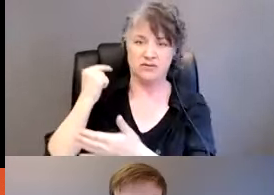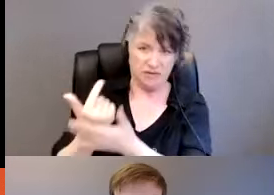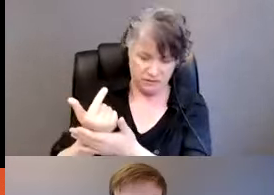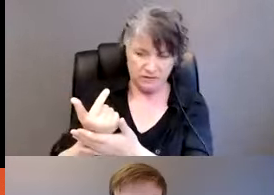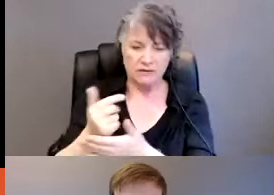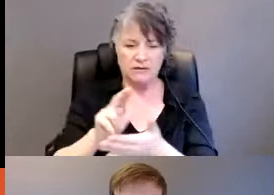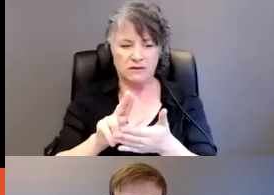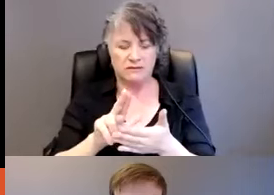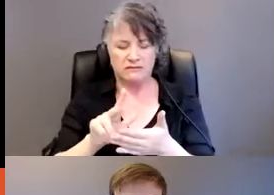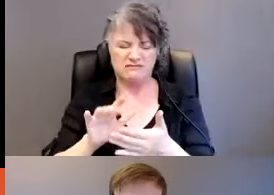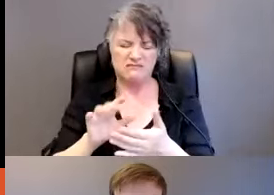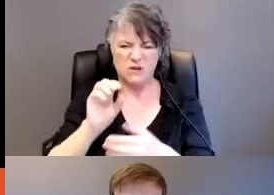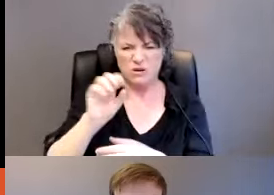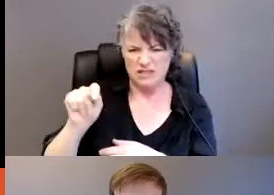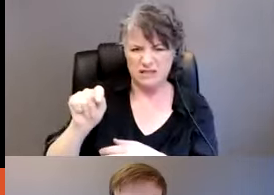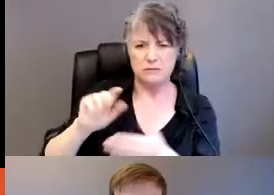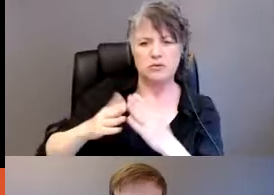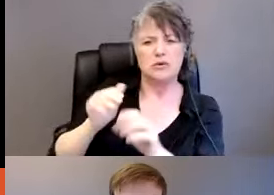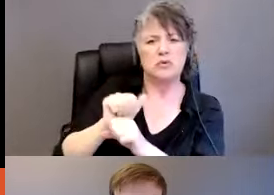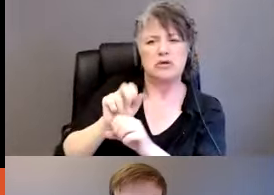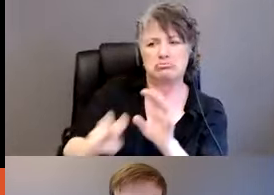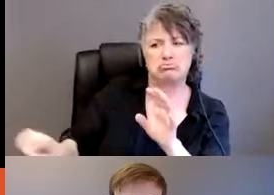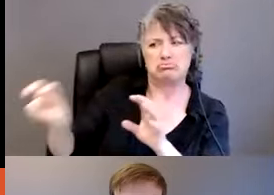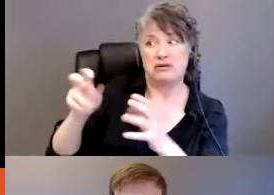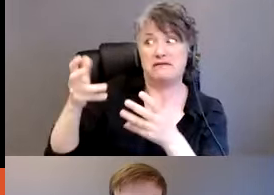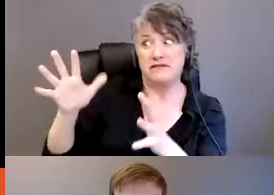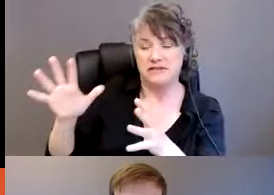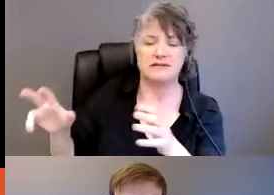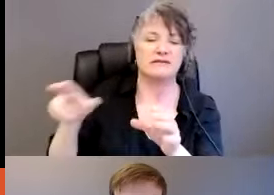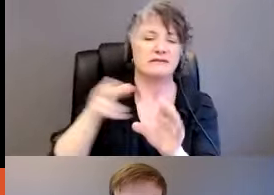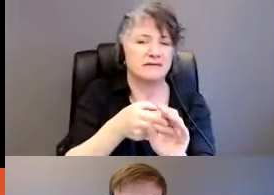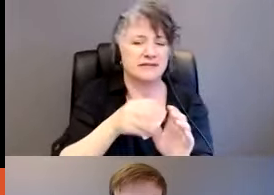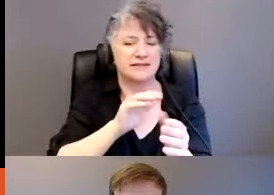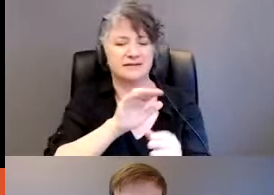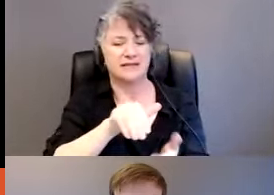the community prior to joining Central Wesleyan.